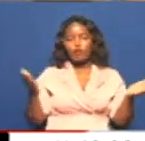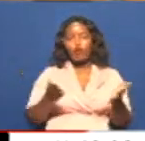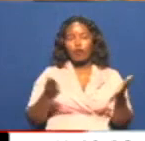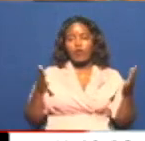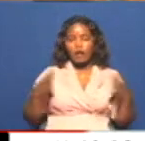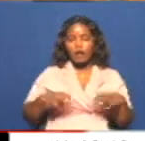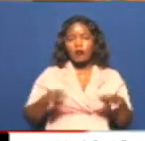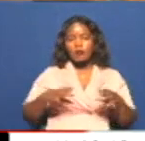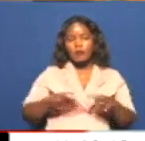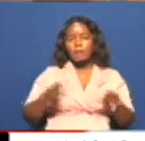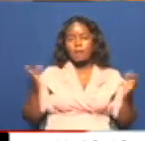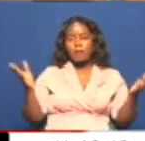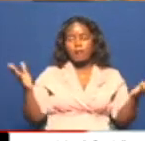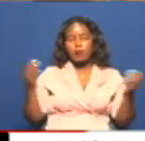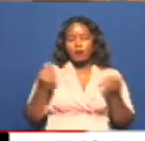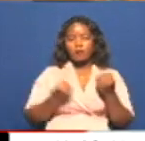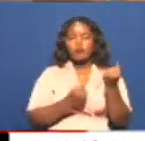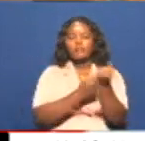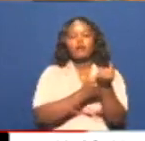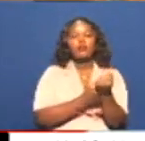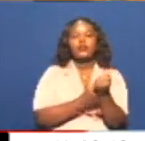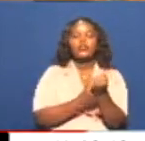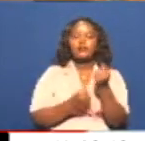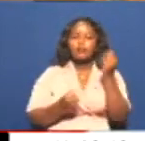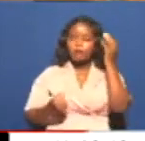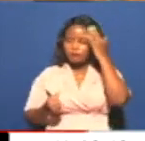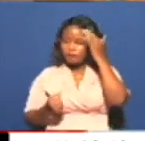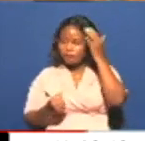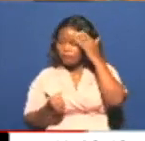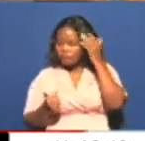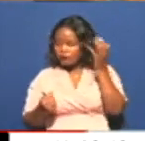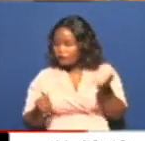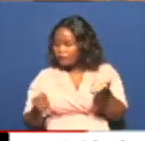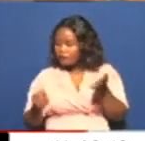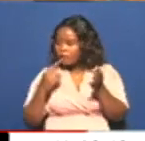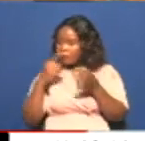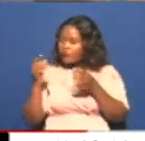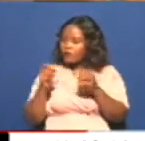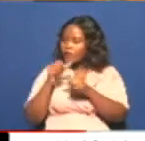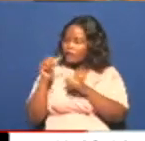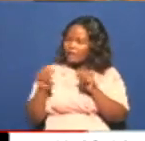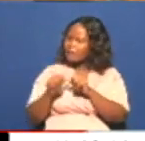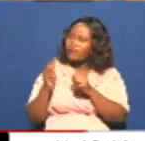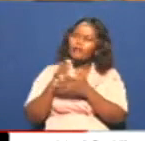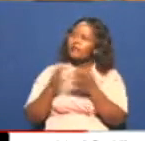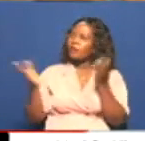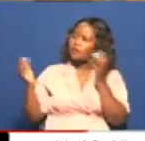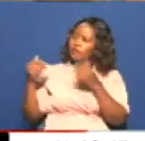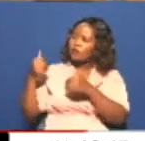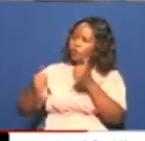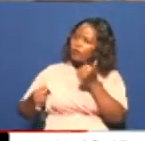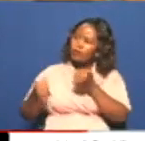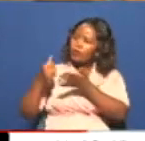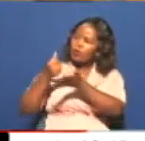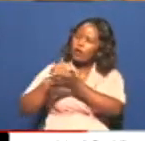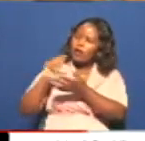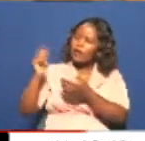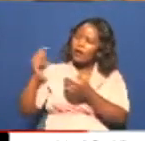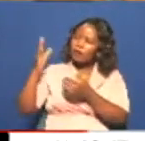their allegiance, bearing in mind that they are talking about something that is going to help Kenyans even in